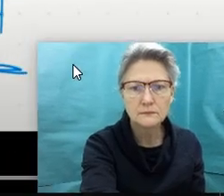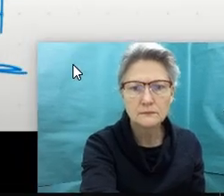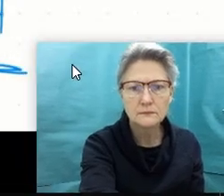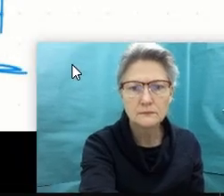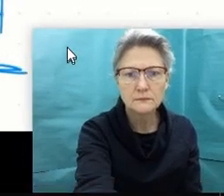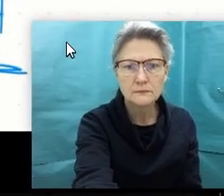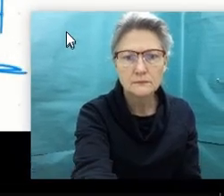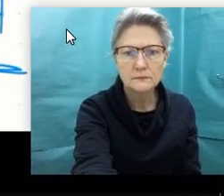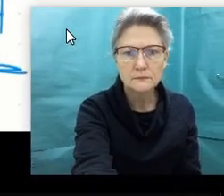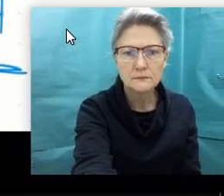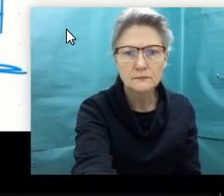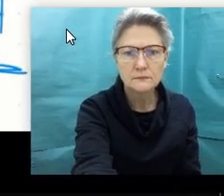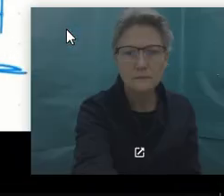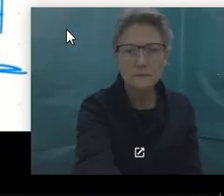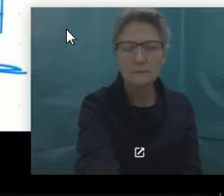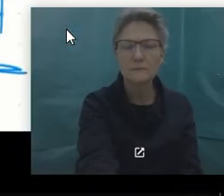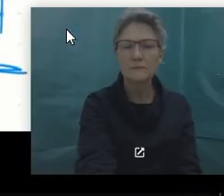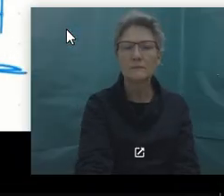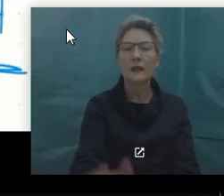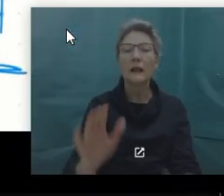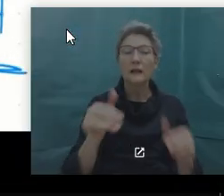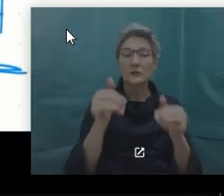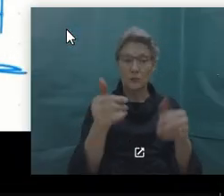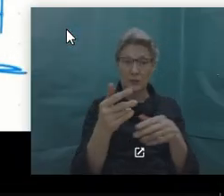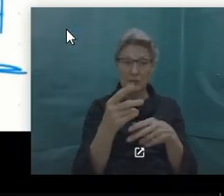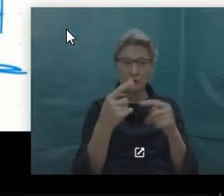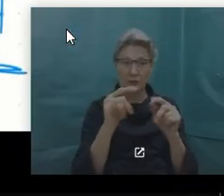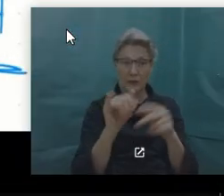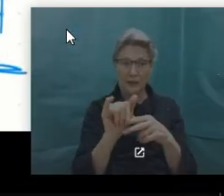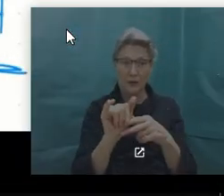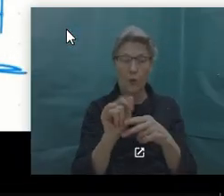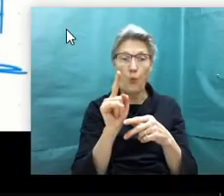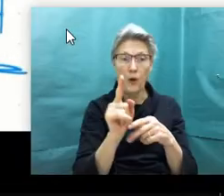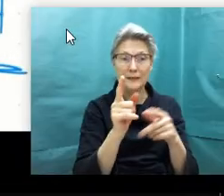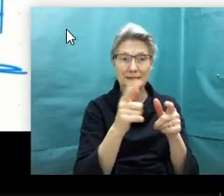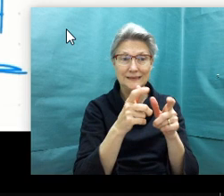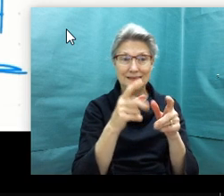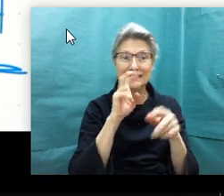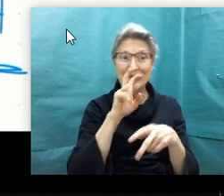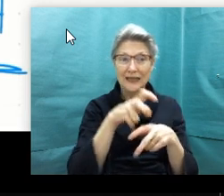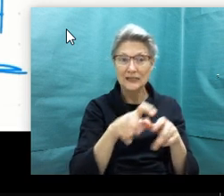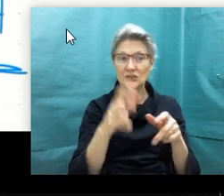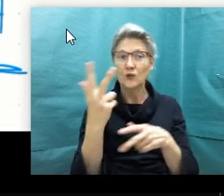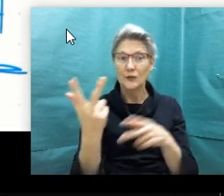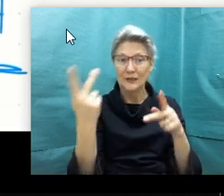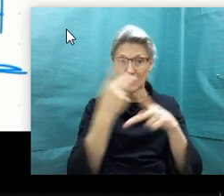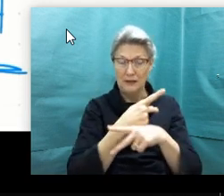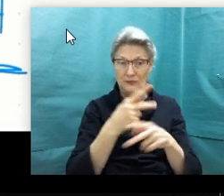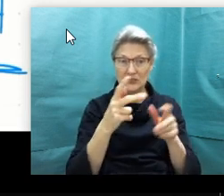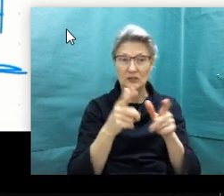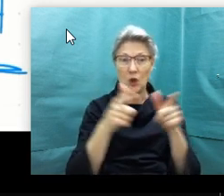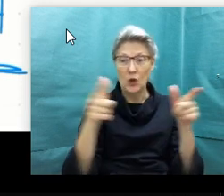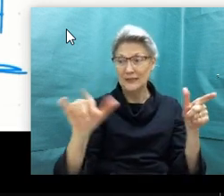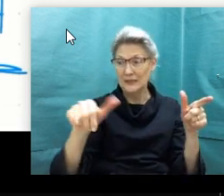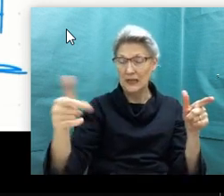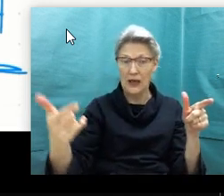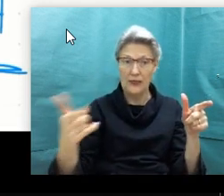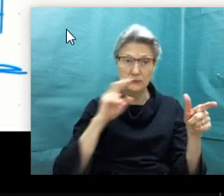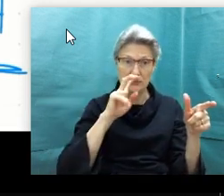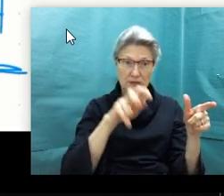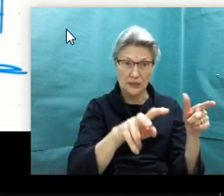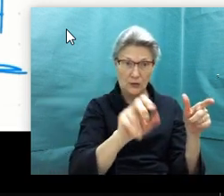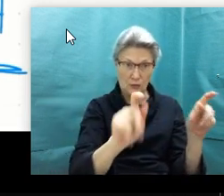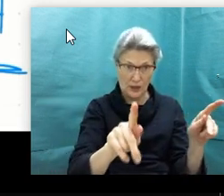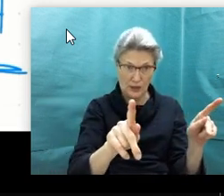try. Well, 1 1/4 times 3. This time I'm gonna change colors here. I'm going to turn